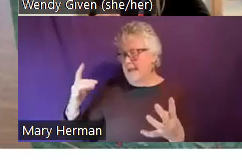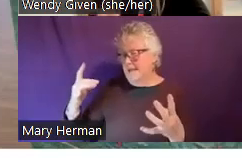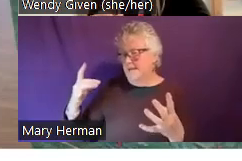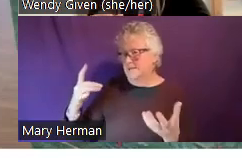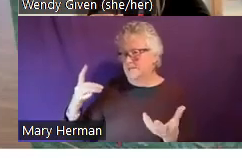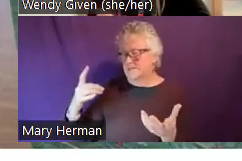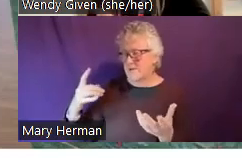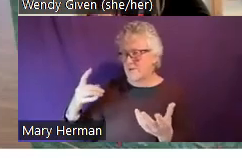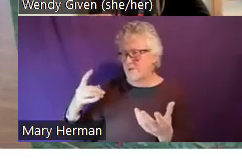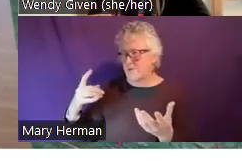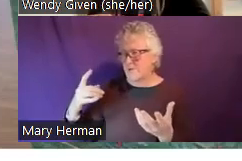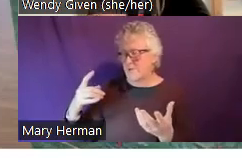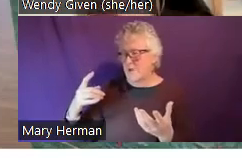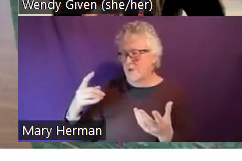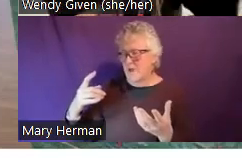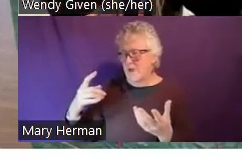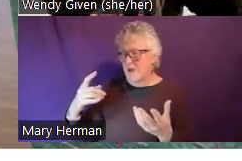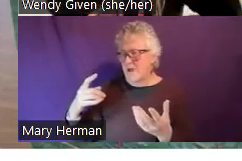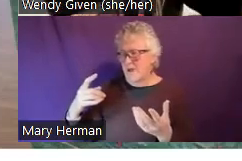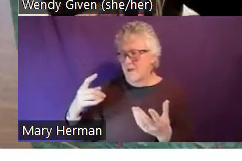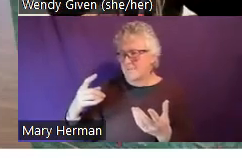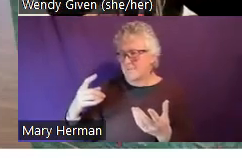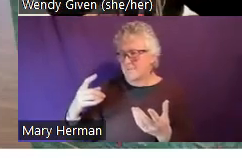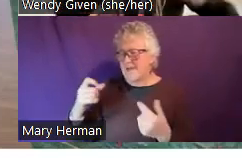requirement that it does that. But